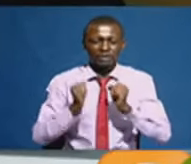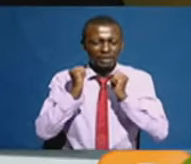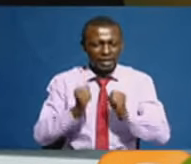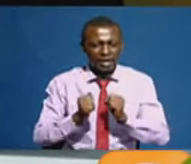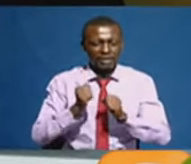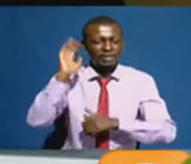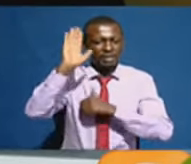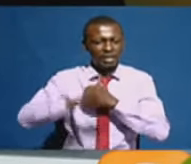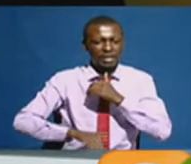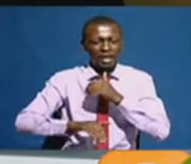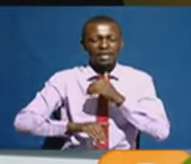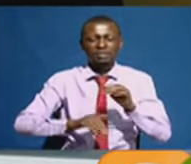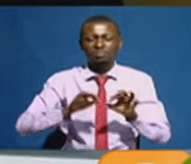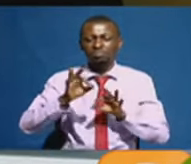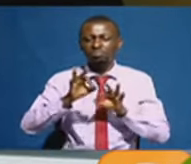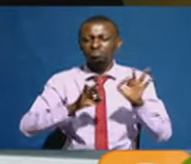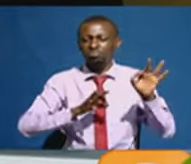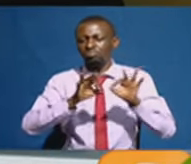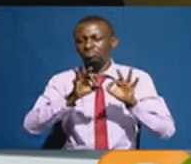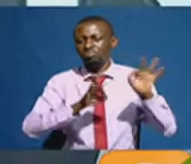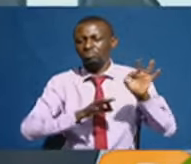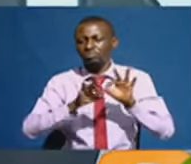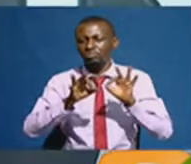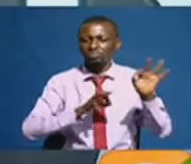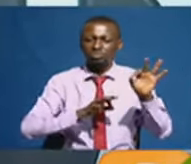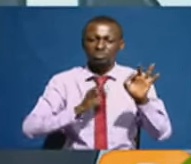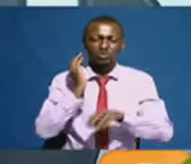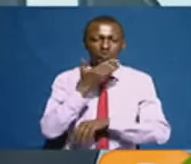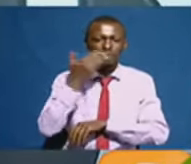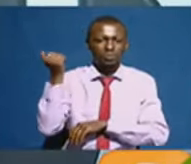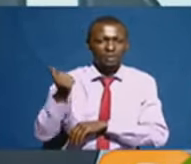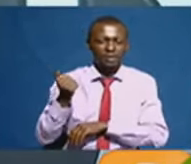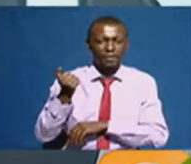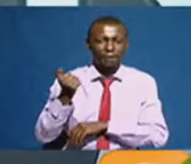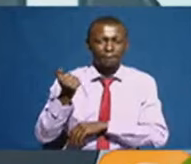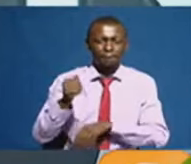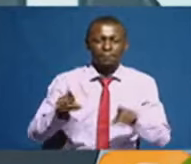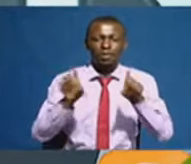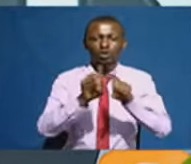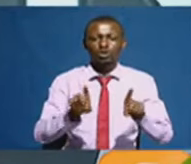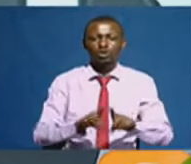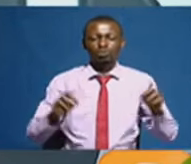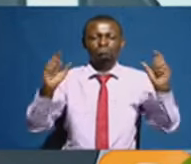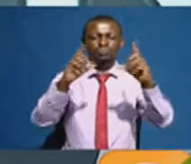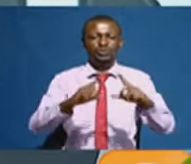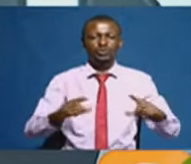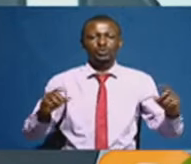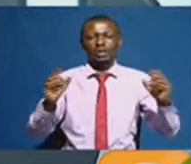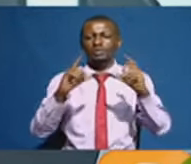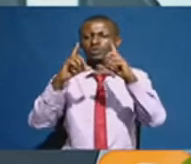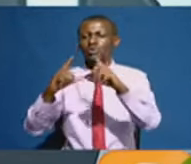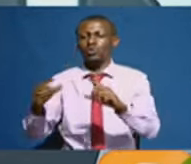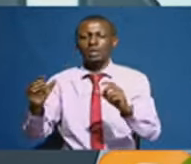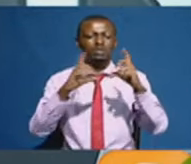it back together. And again, Tone, all of these things are being said out here.